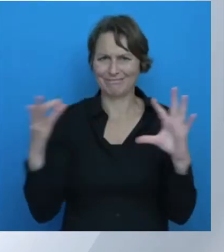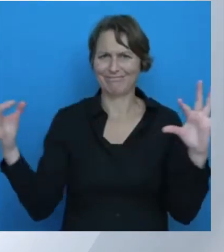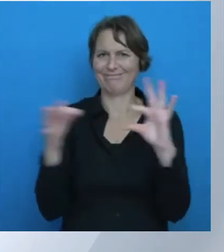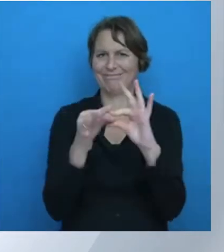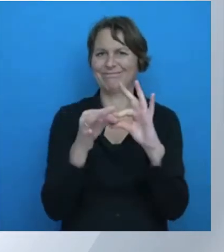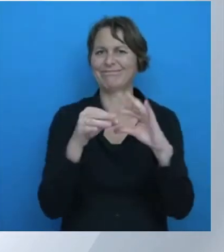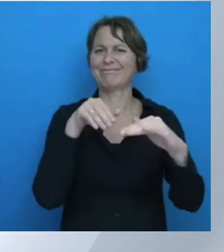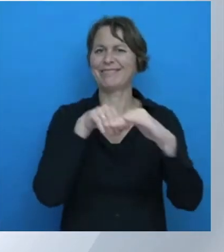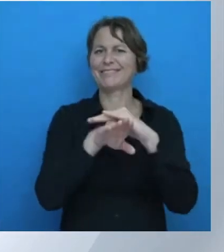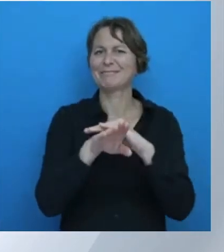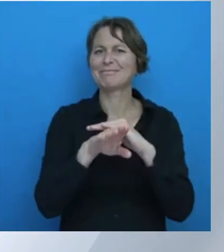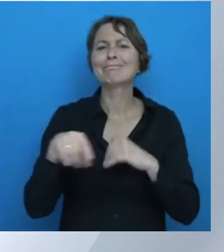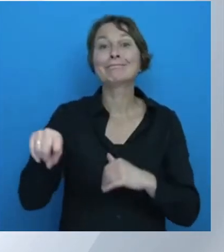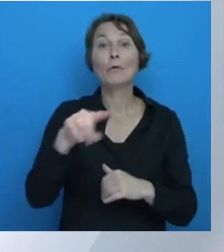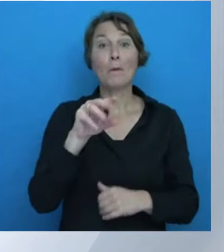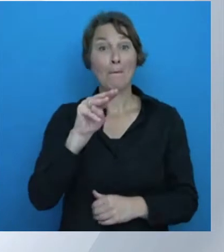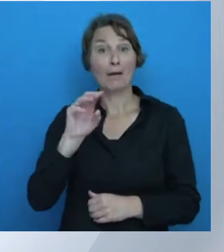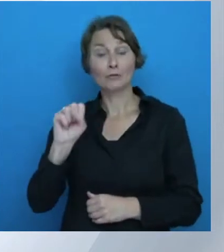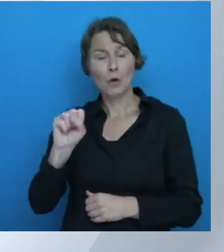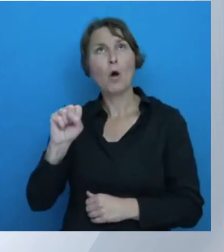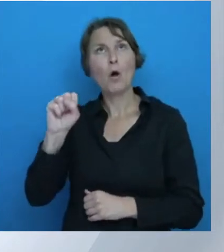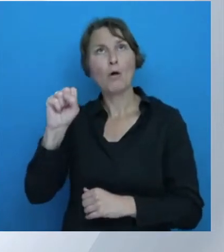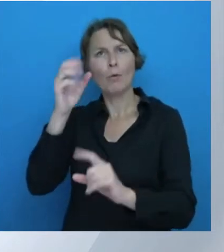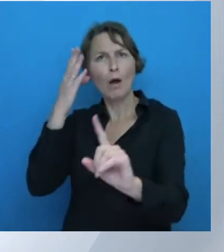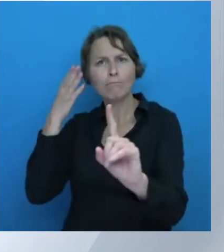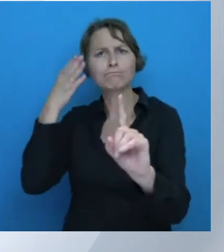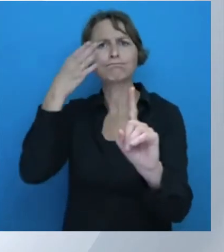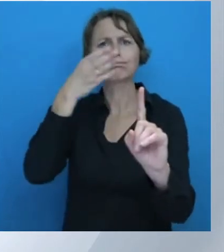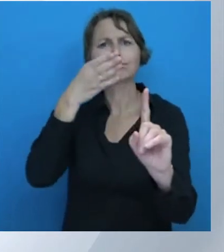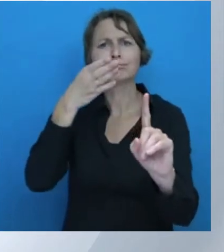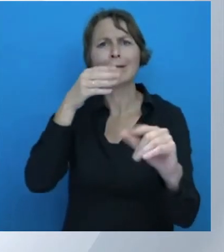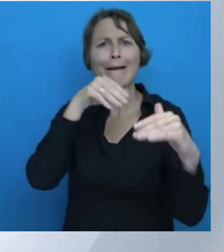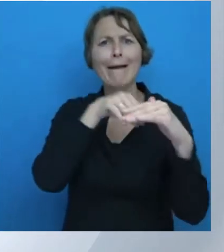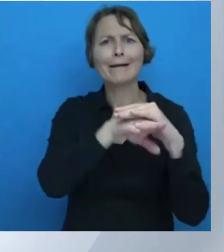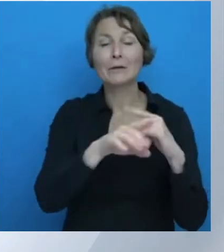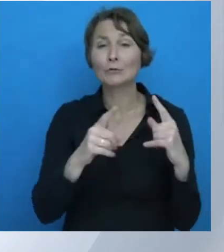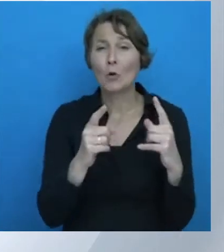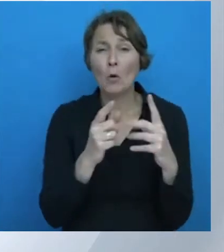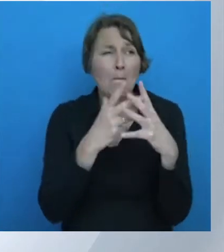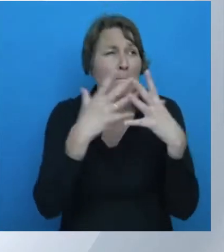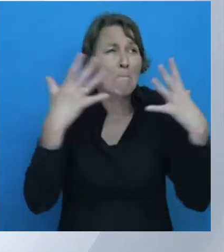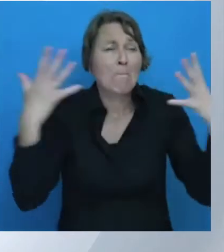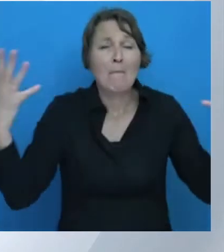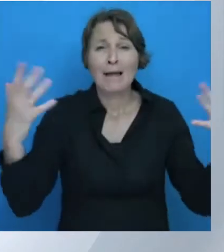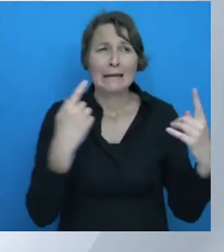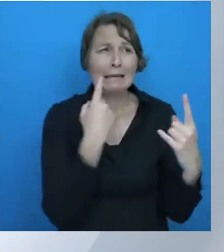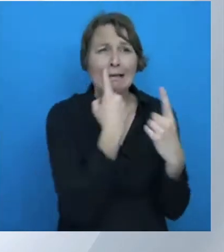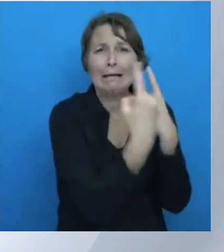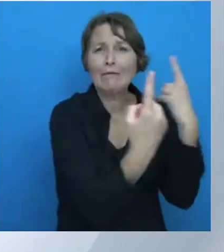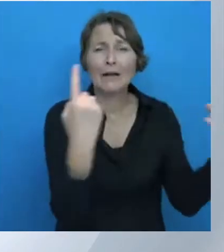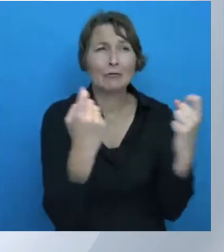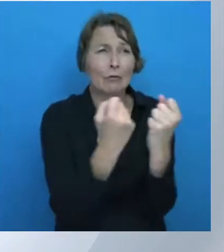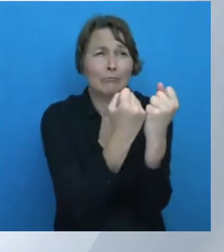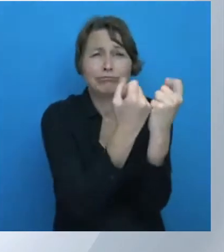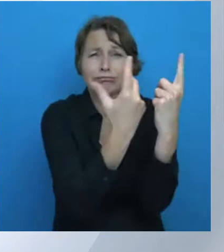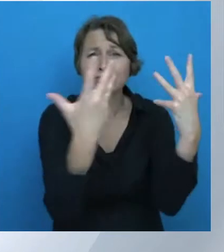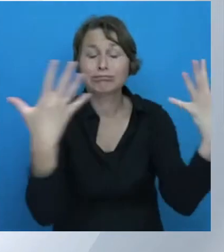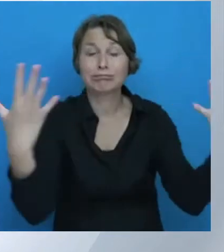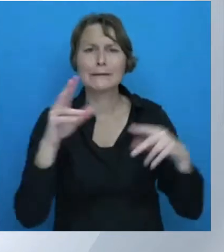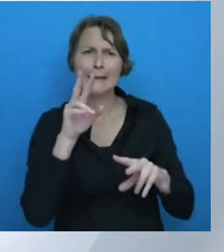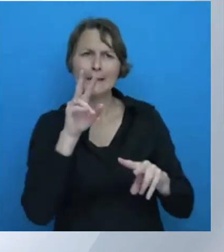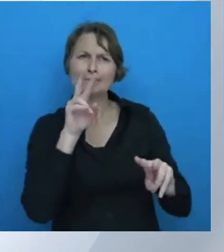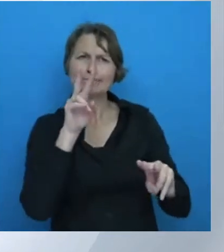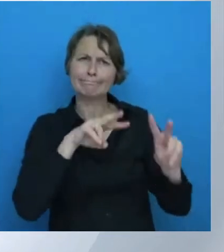achieving accessibility, and we have a massive drive with hundreds of individuals that look at accessibility on a